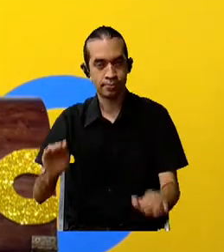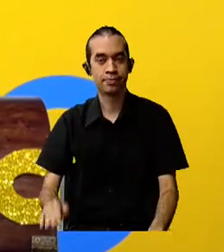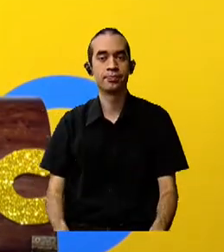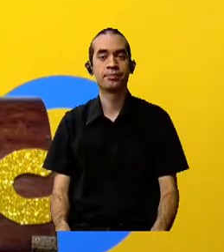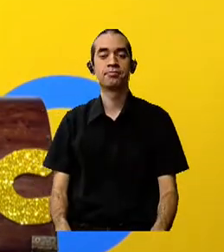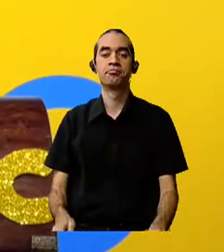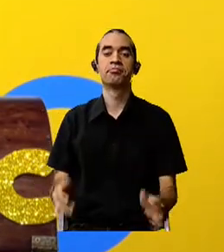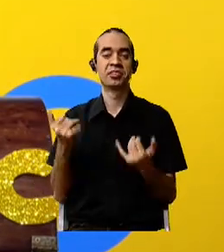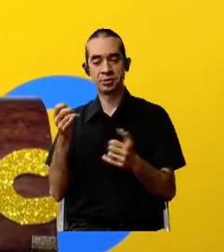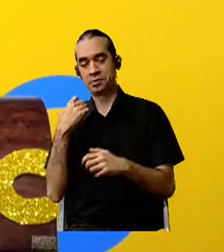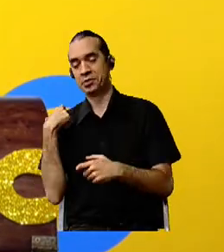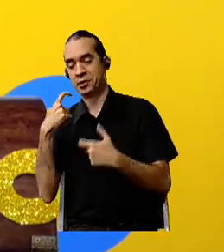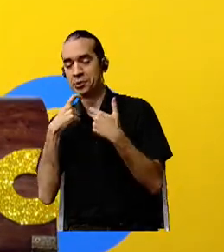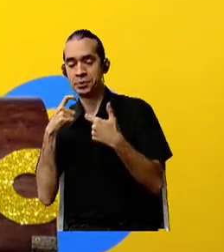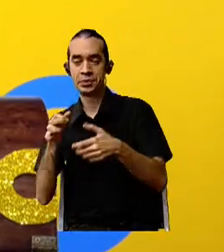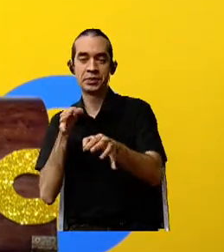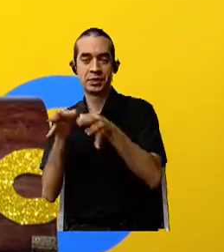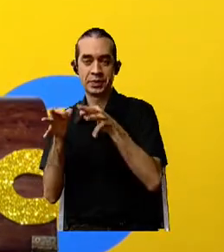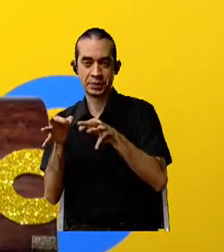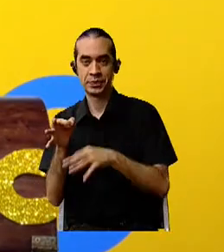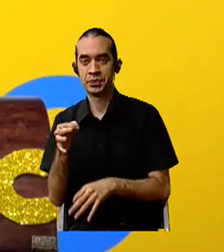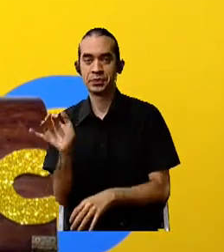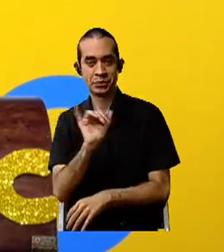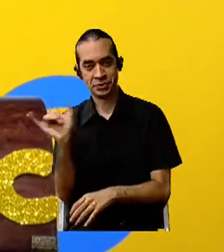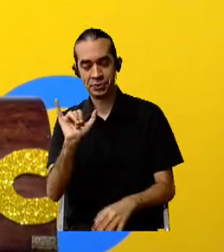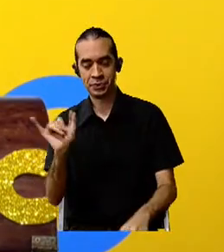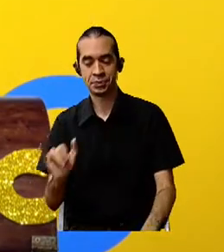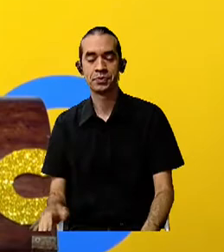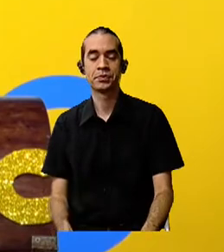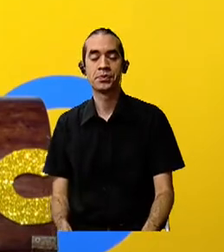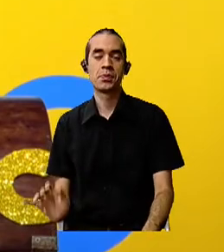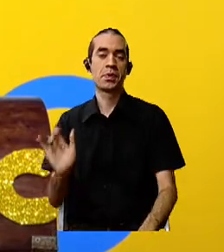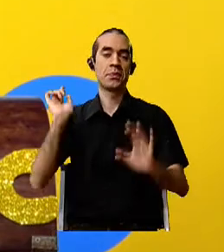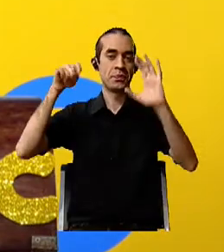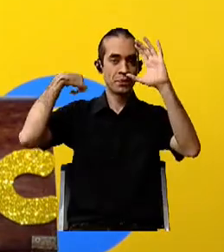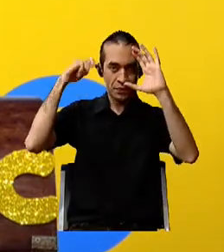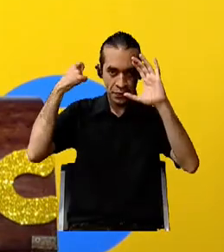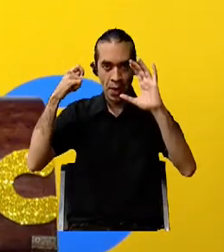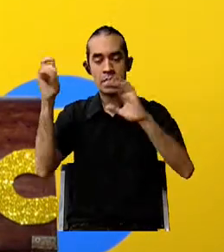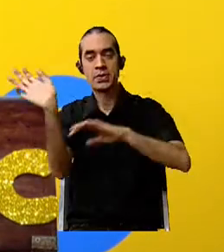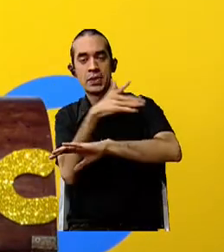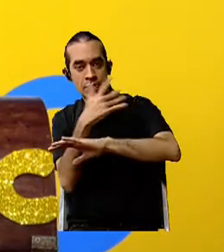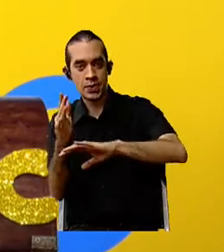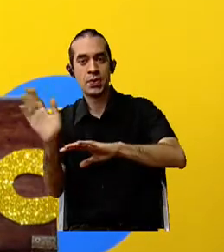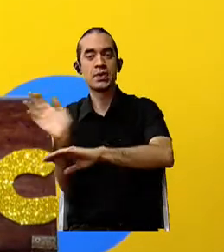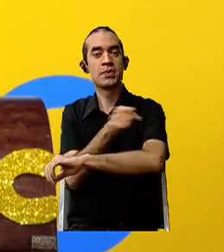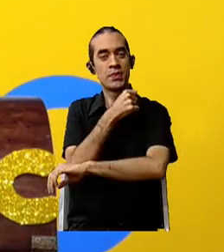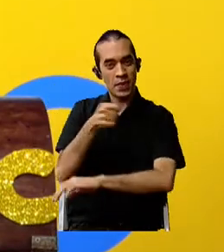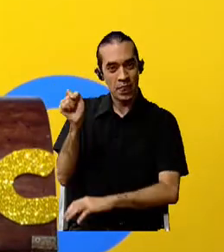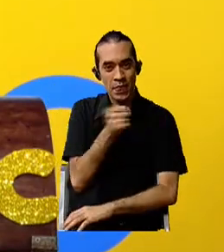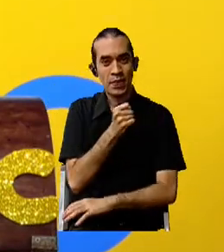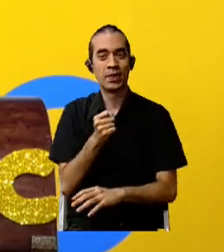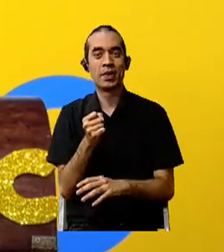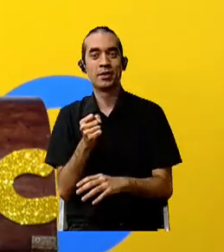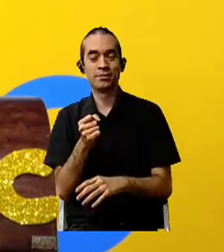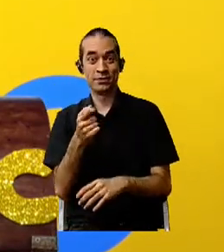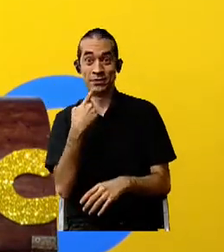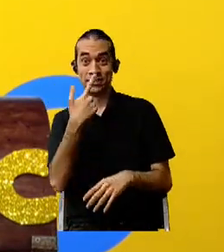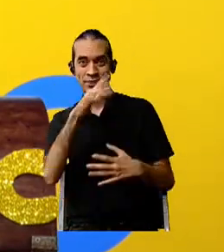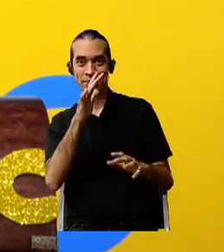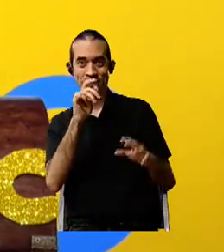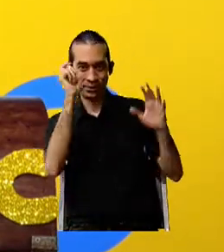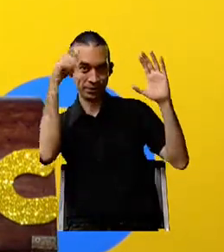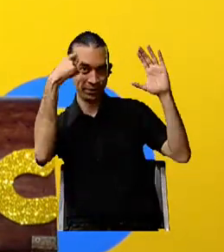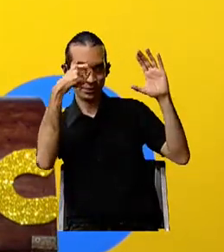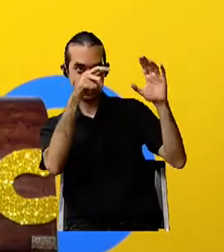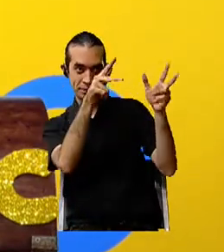a escuchar videos. Canciones, vamos a cantar, vamos a ver esos videos que les mencioné. Y